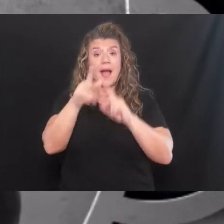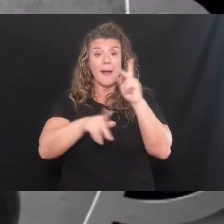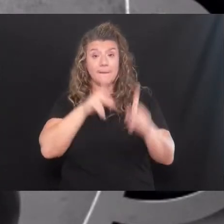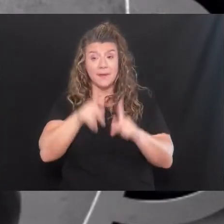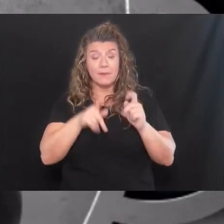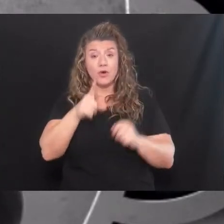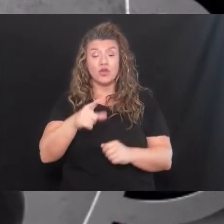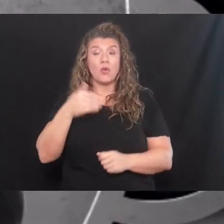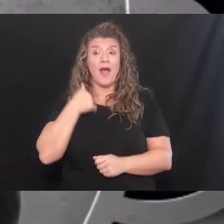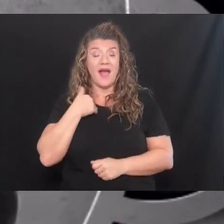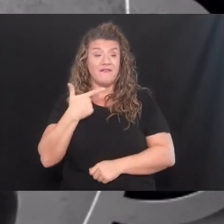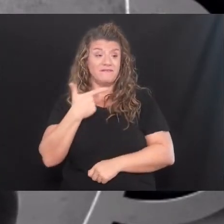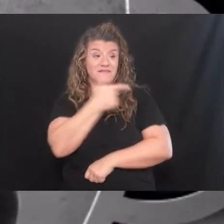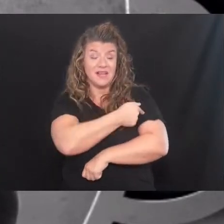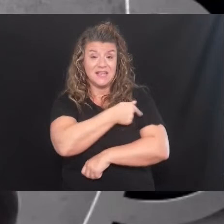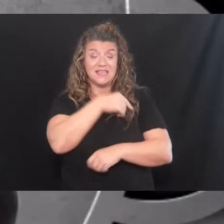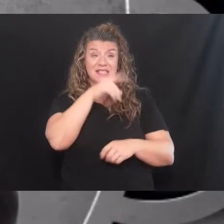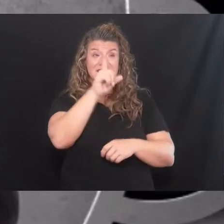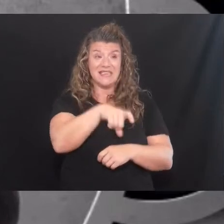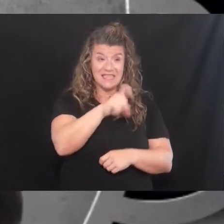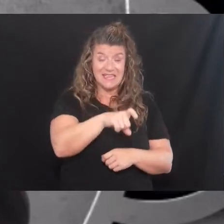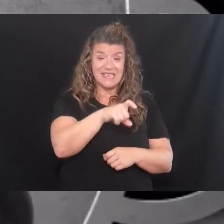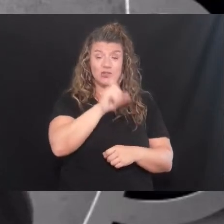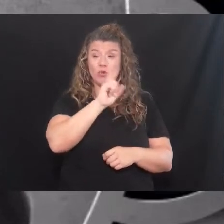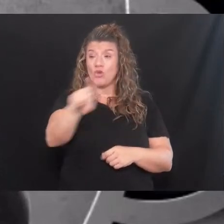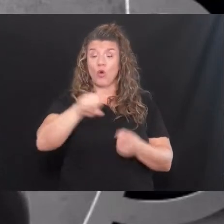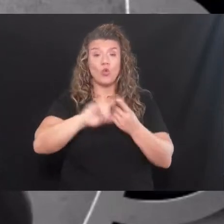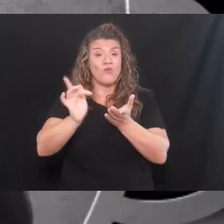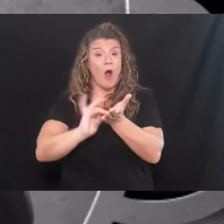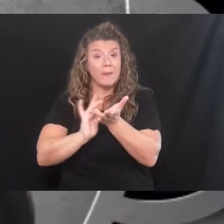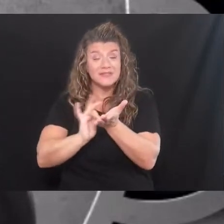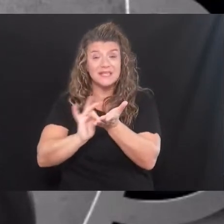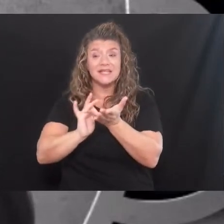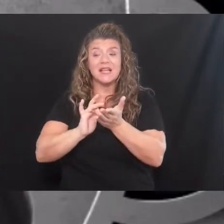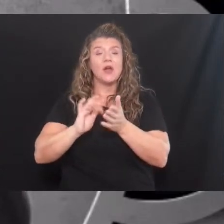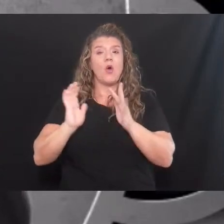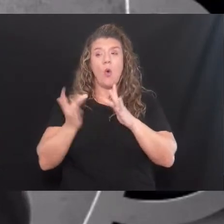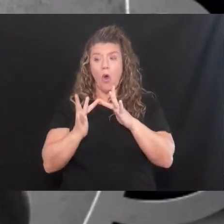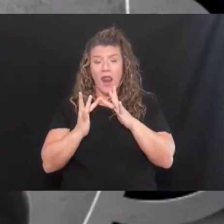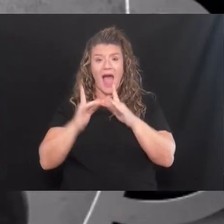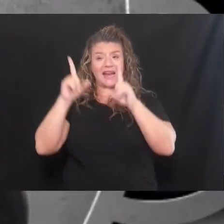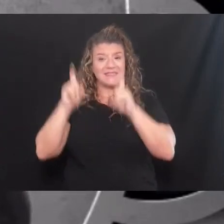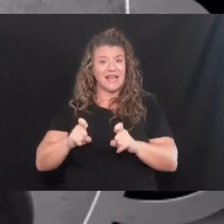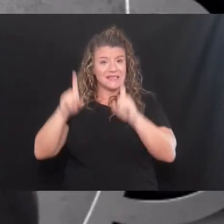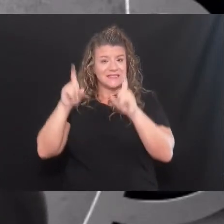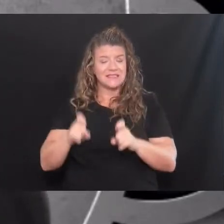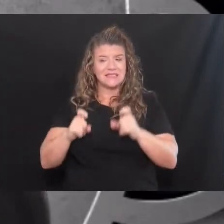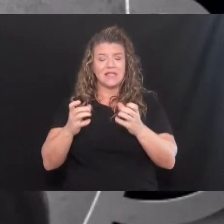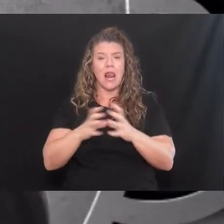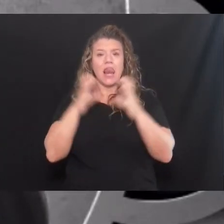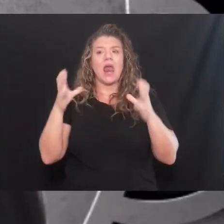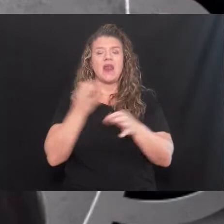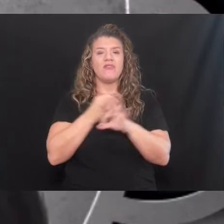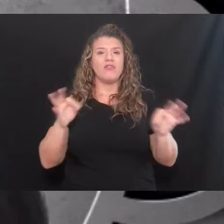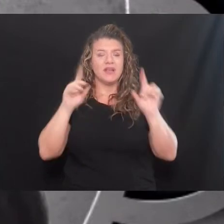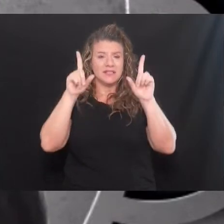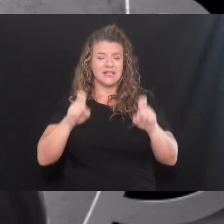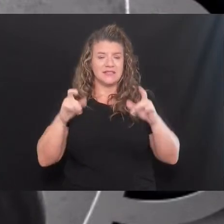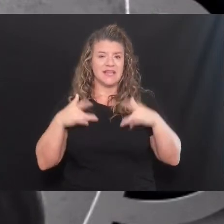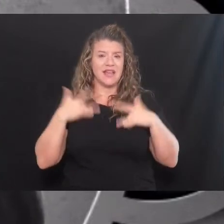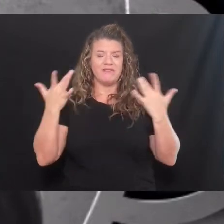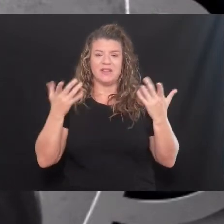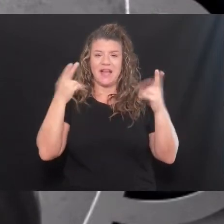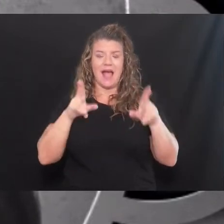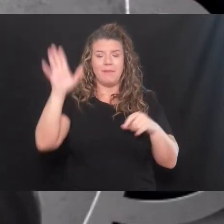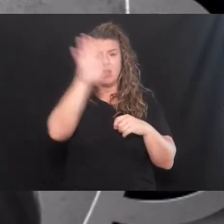have vaccines in the state, also at the pharmacies, and also to remind people to get tested. We still have a lot of free testing events around the